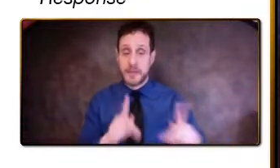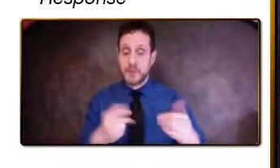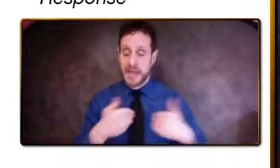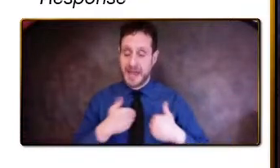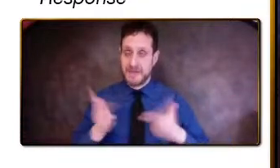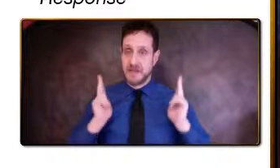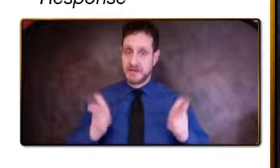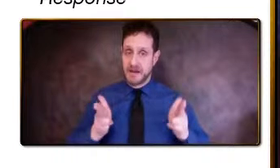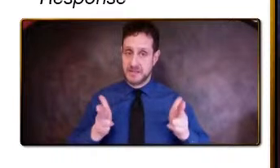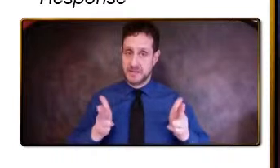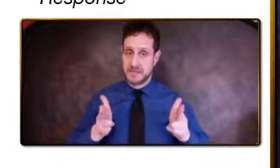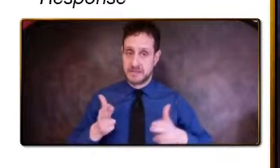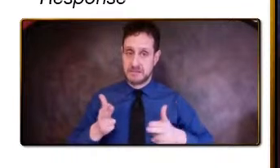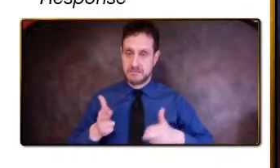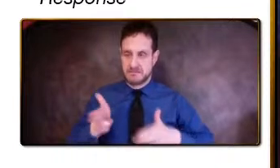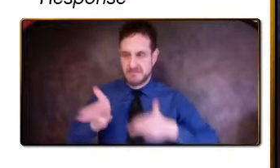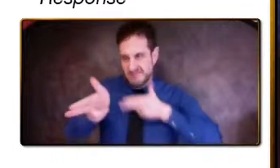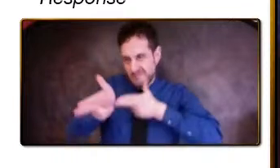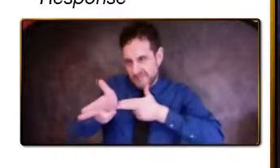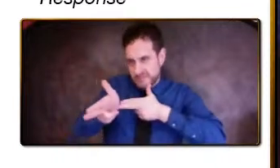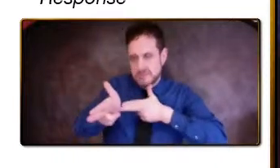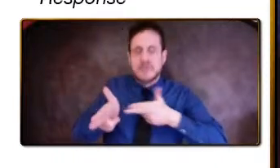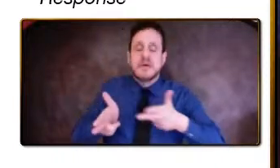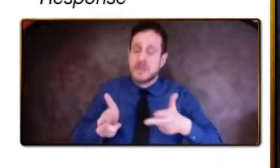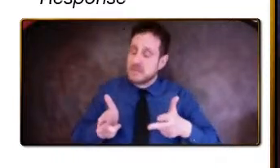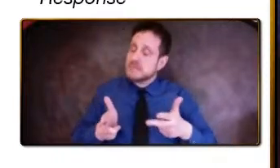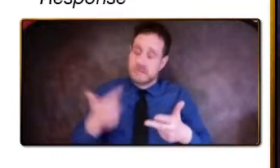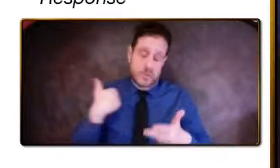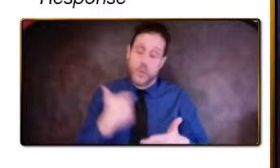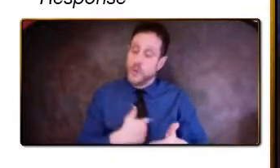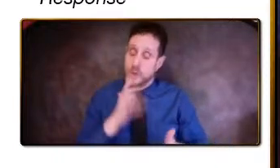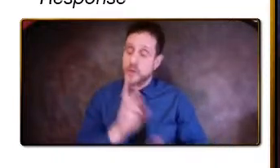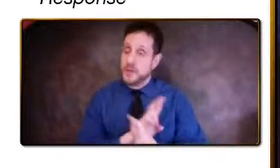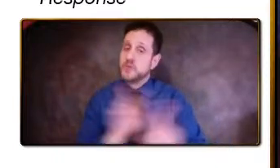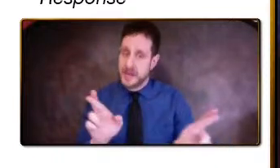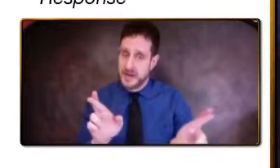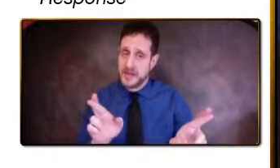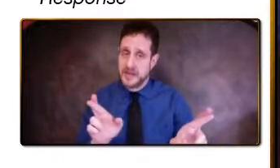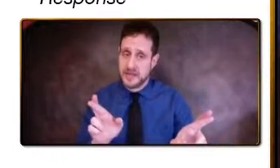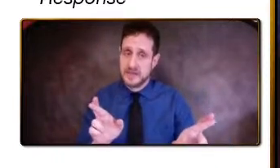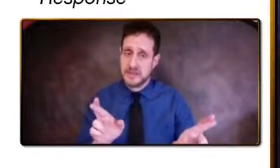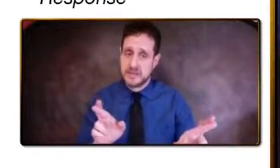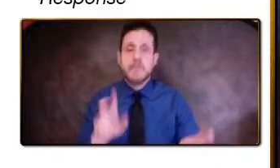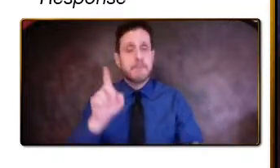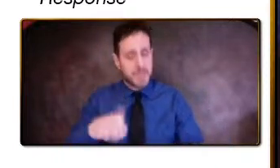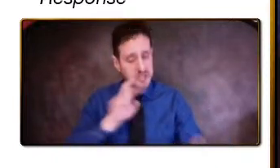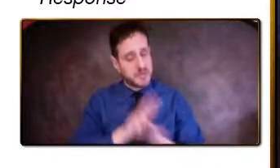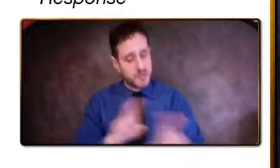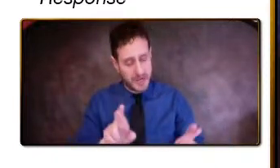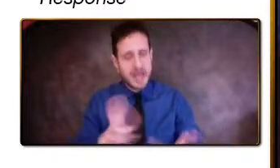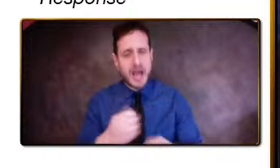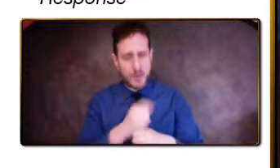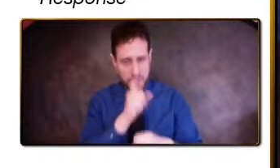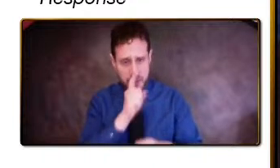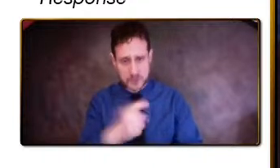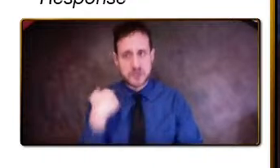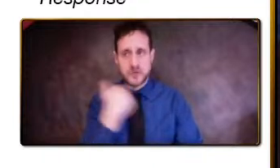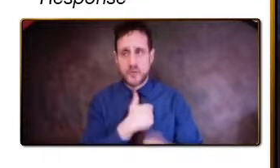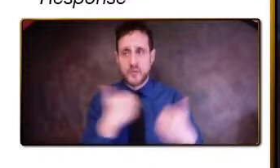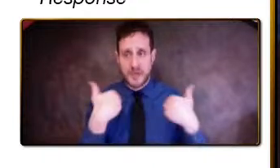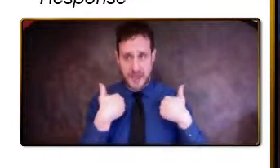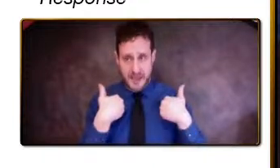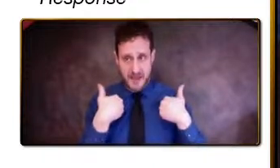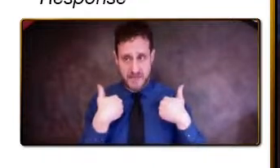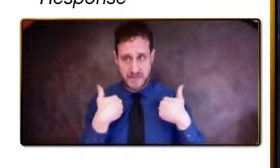encouraging. So, so we're going to be prepared. And that's why I want to make sure that we have got